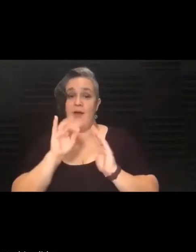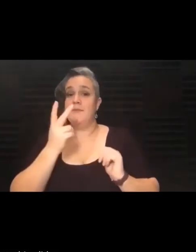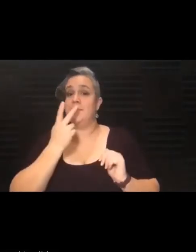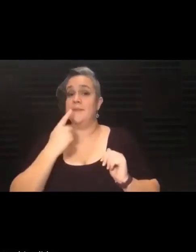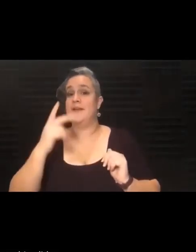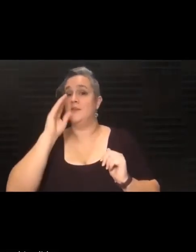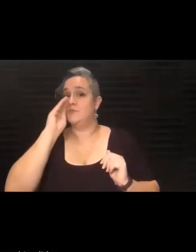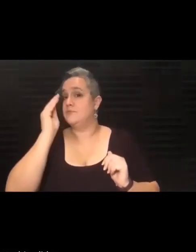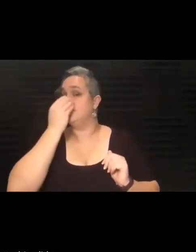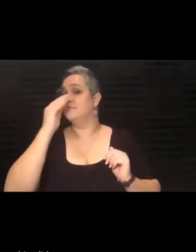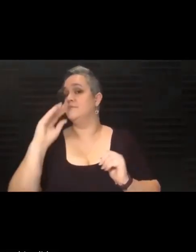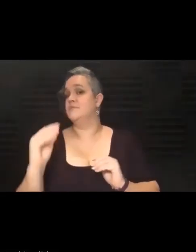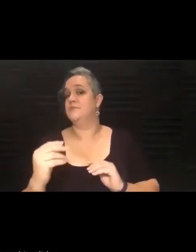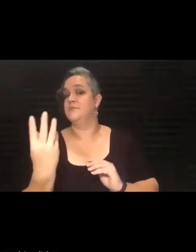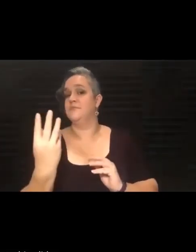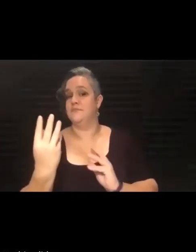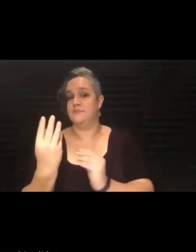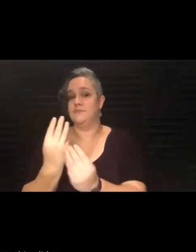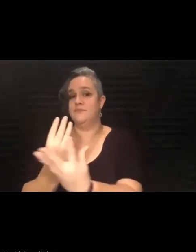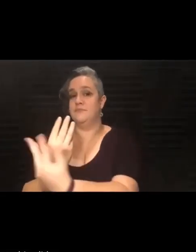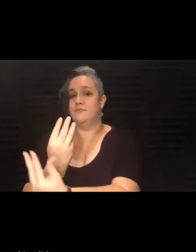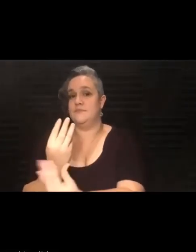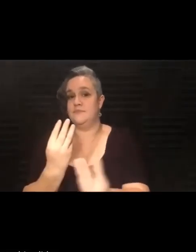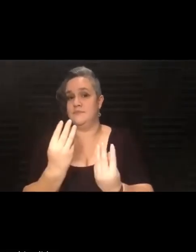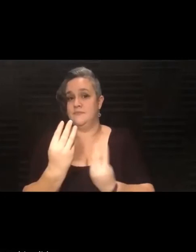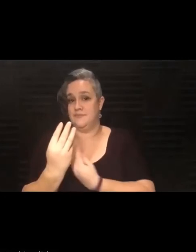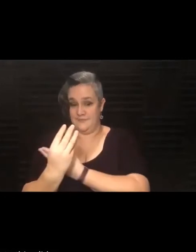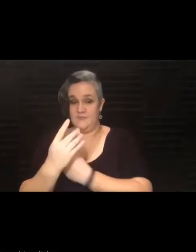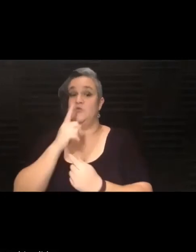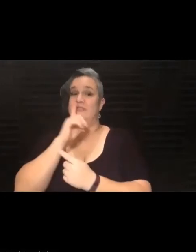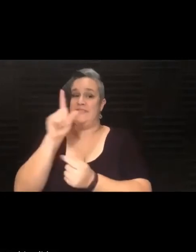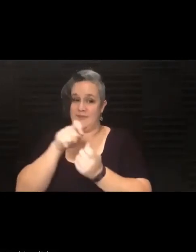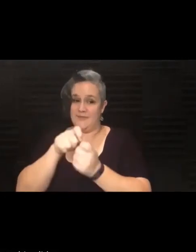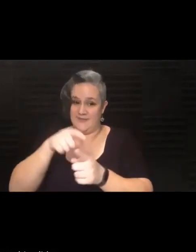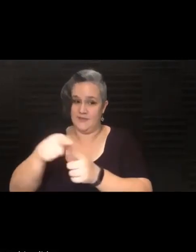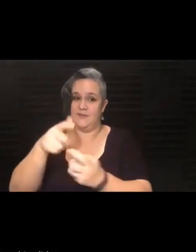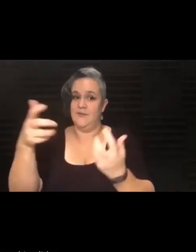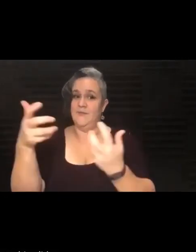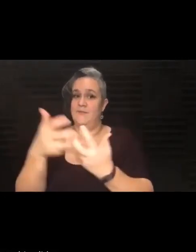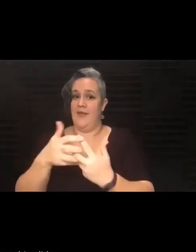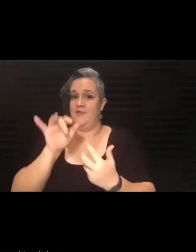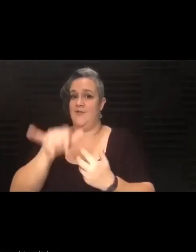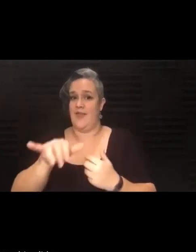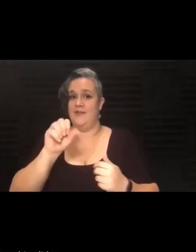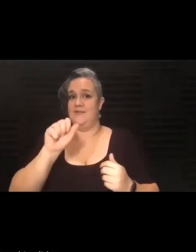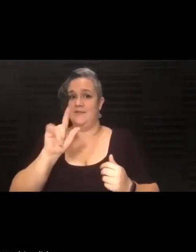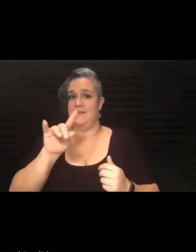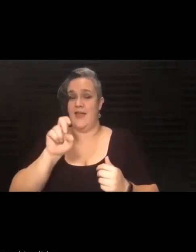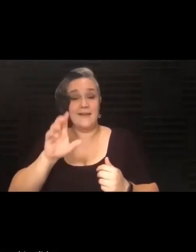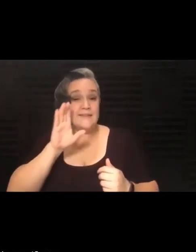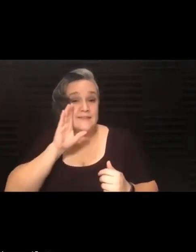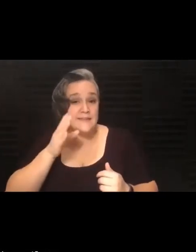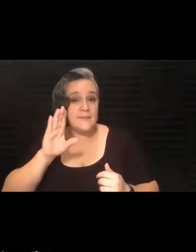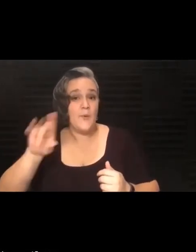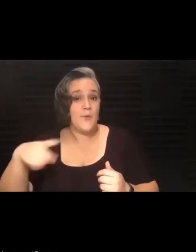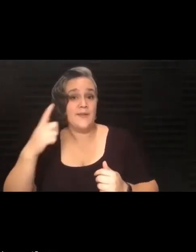a field. And it is specific to this slide, although it is seemingly only provided